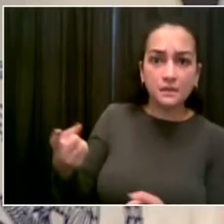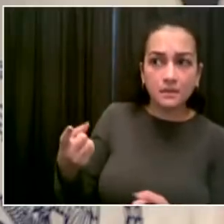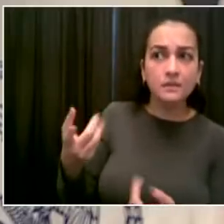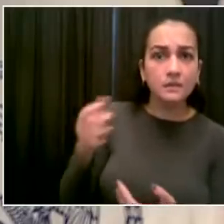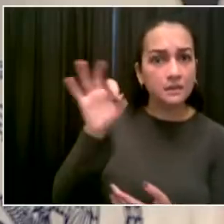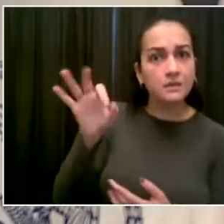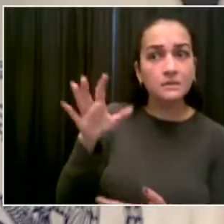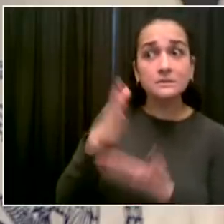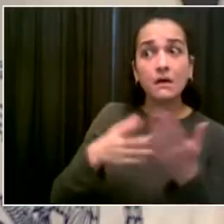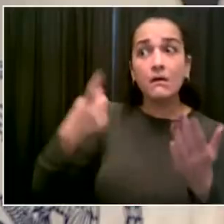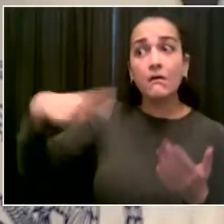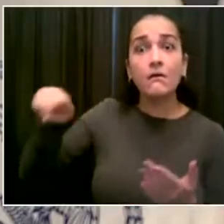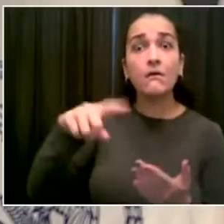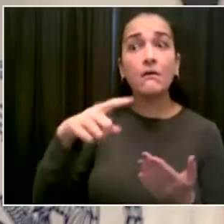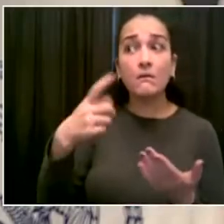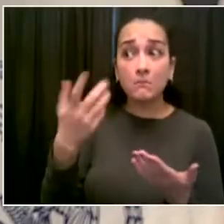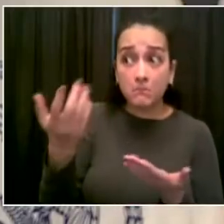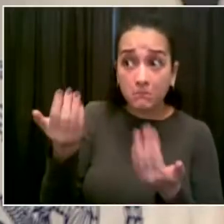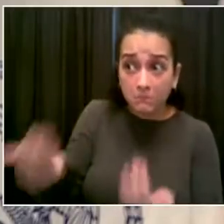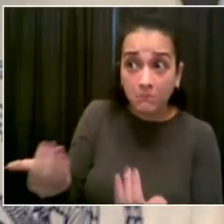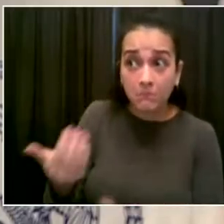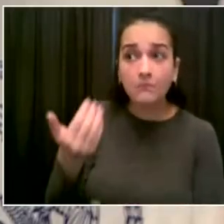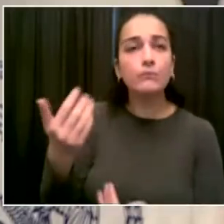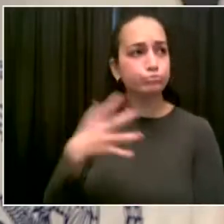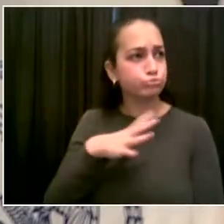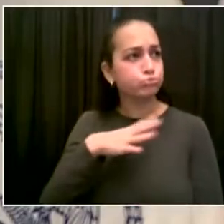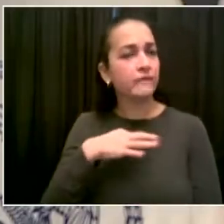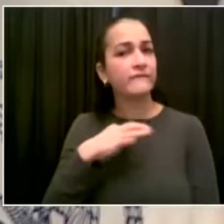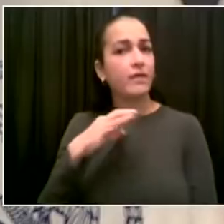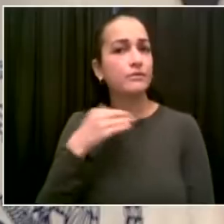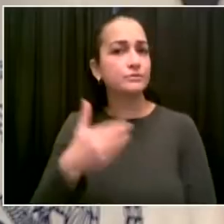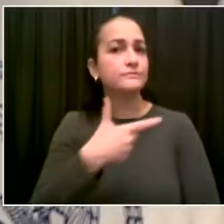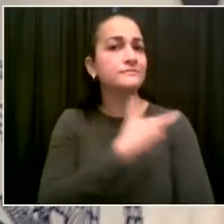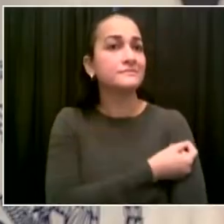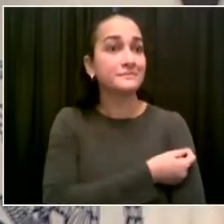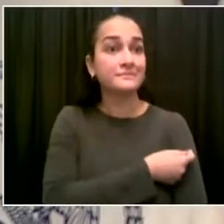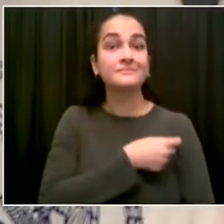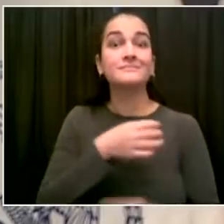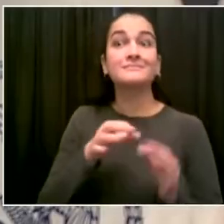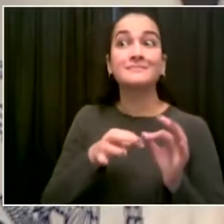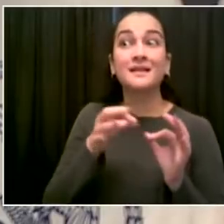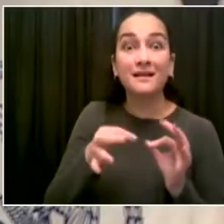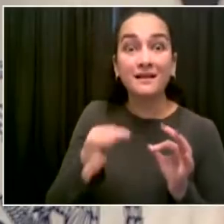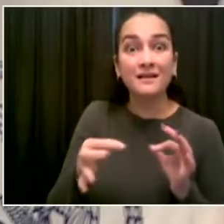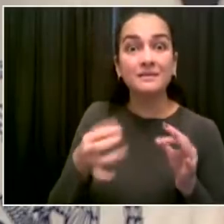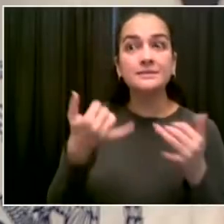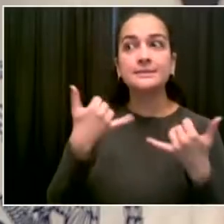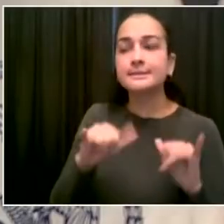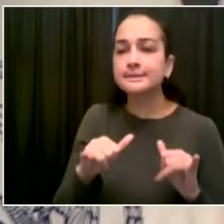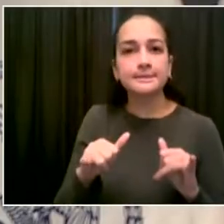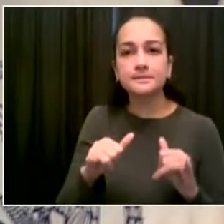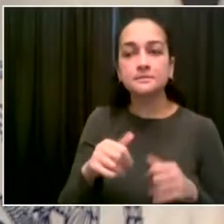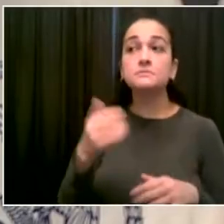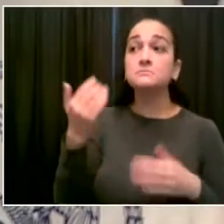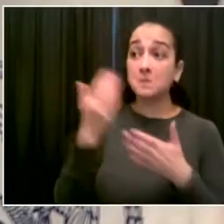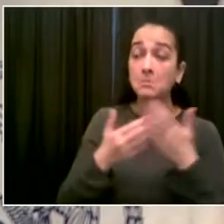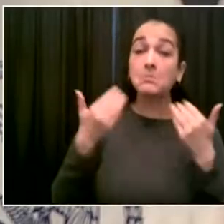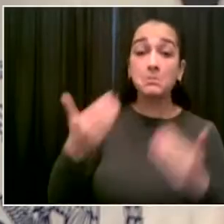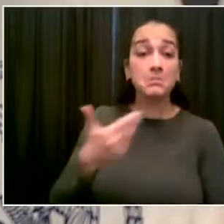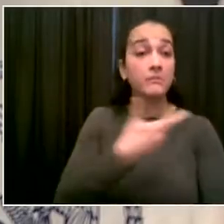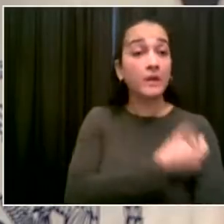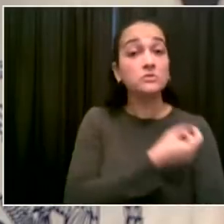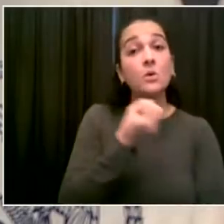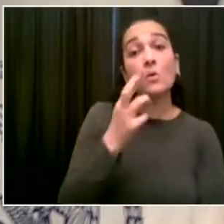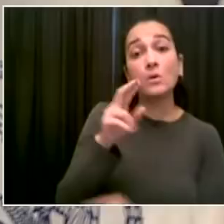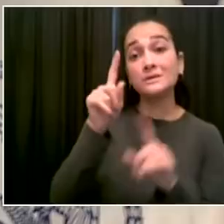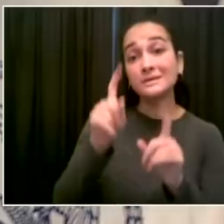We're offering another incentive. We're offering time for people to go and get the vaccine, and then everyone can move forward. I think a